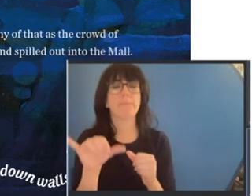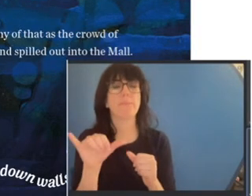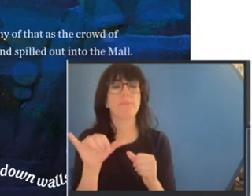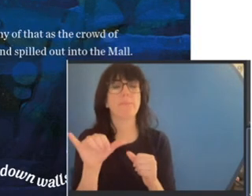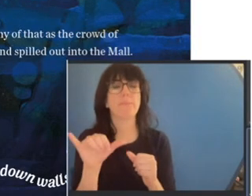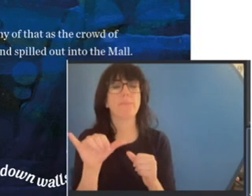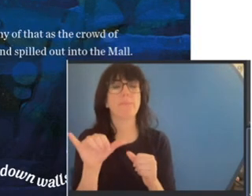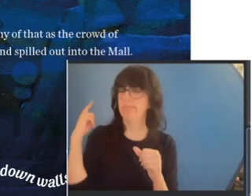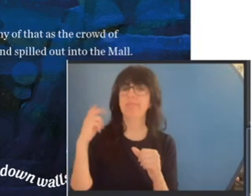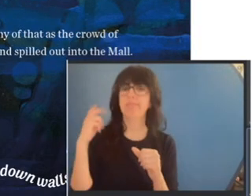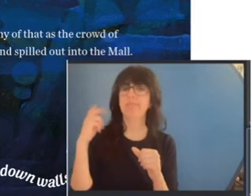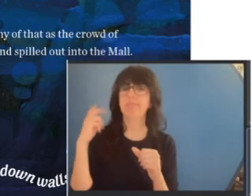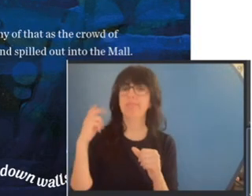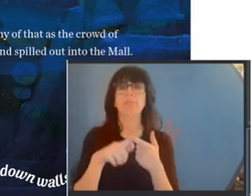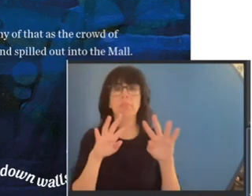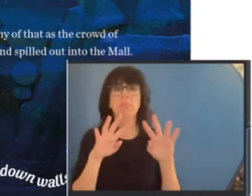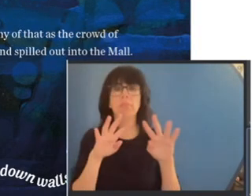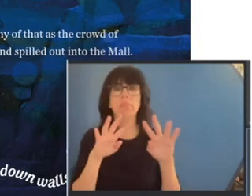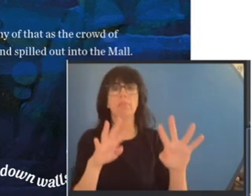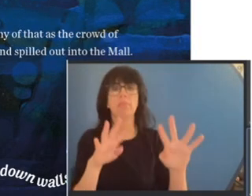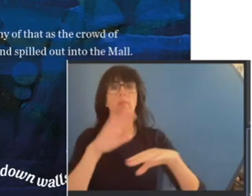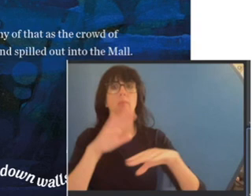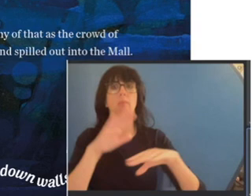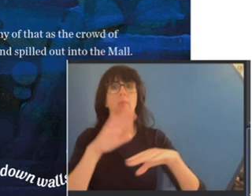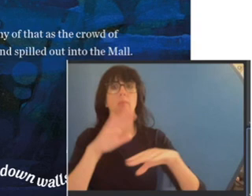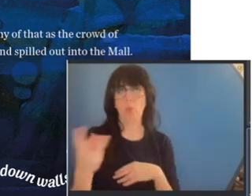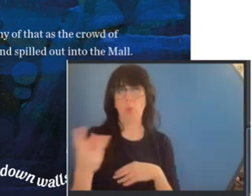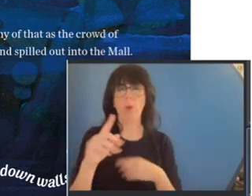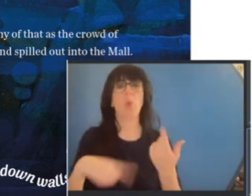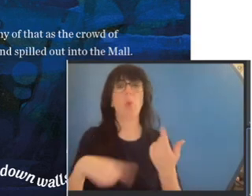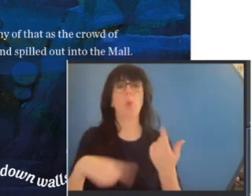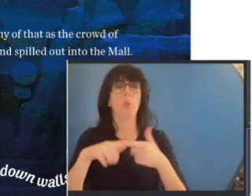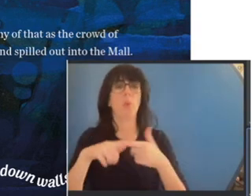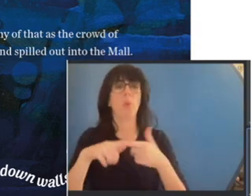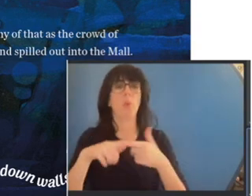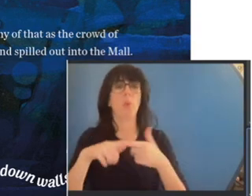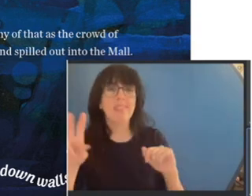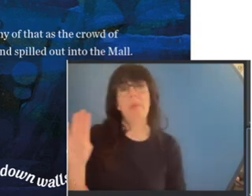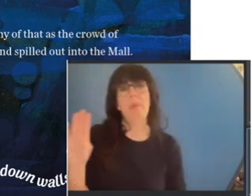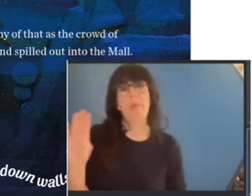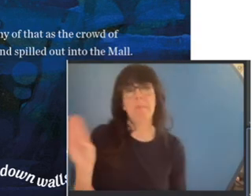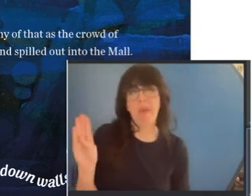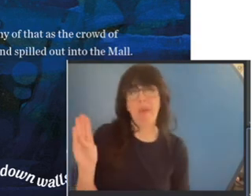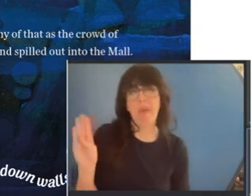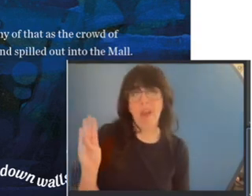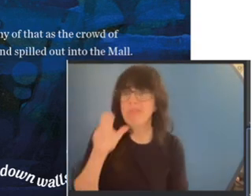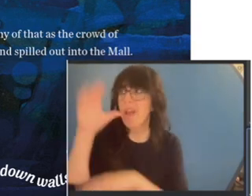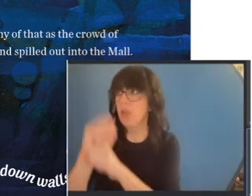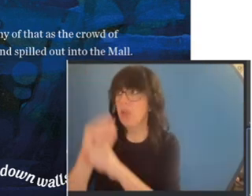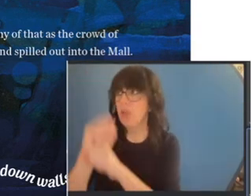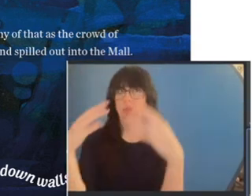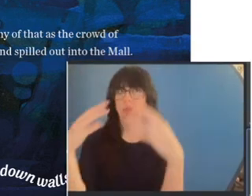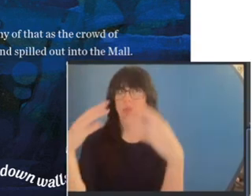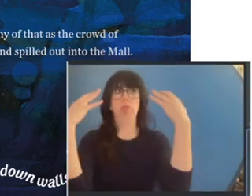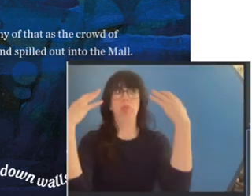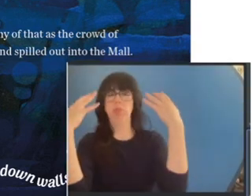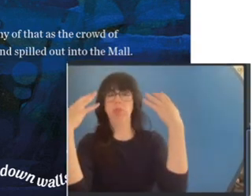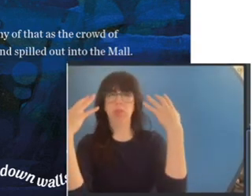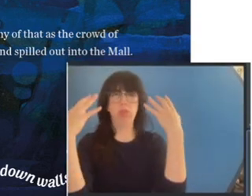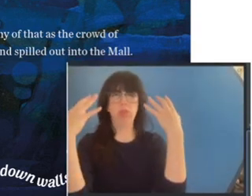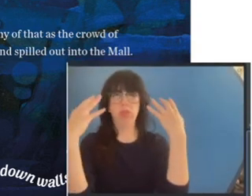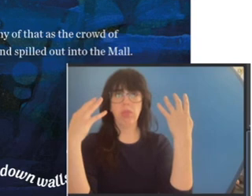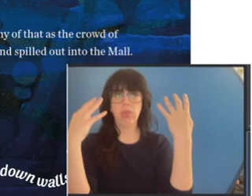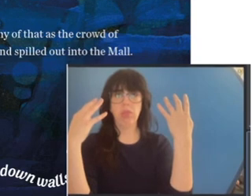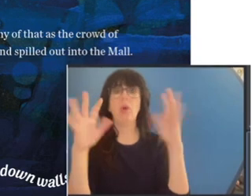on Washington was televised. Bayard was not used to being in the spotlight. Bayard was used to